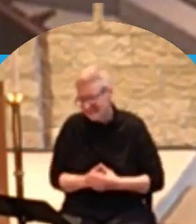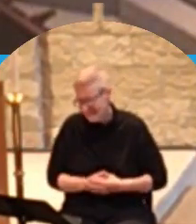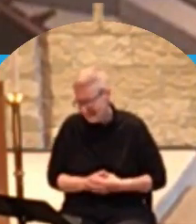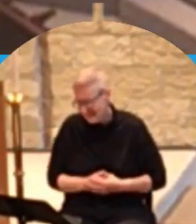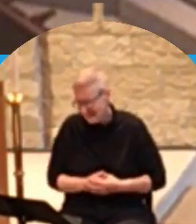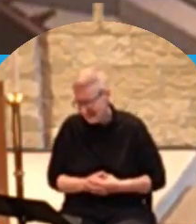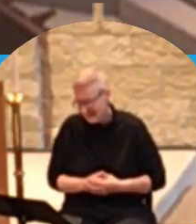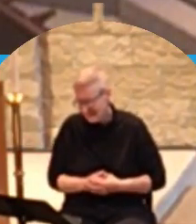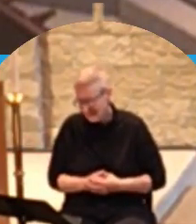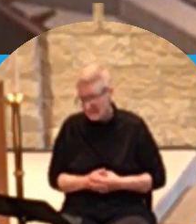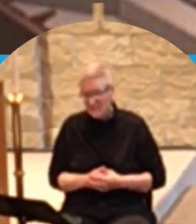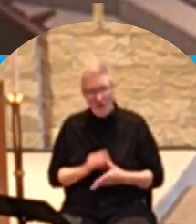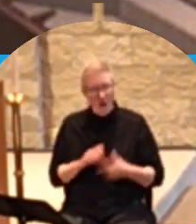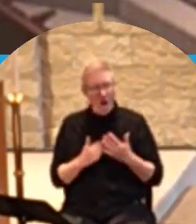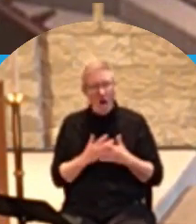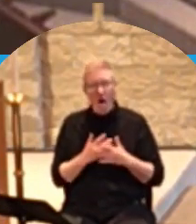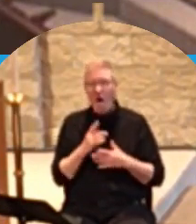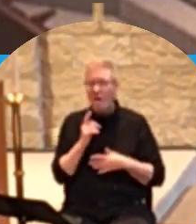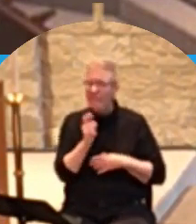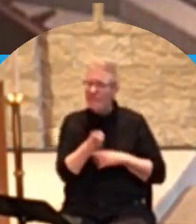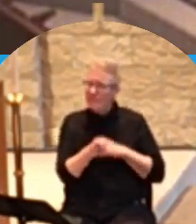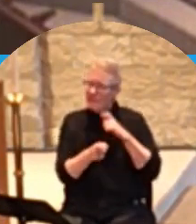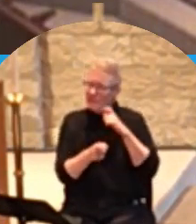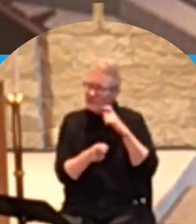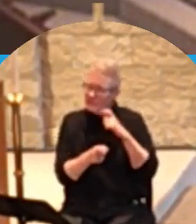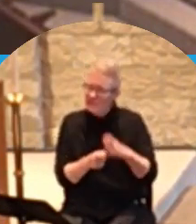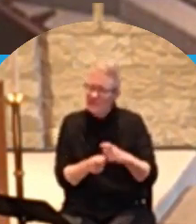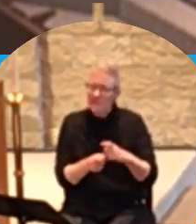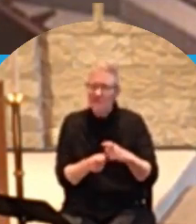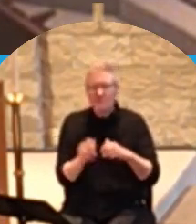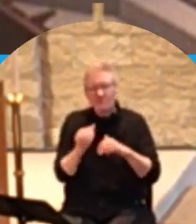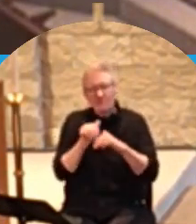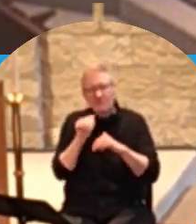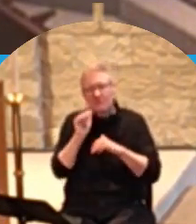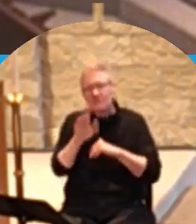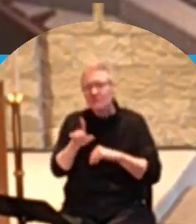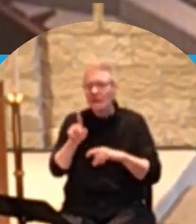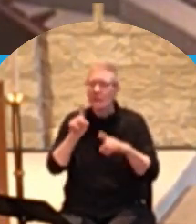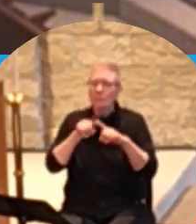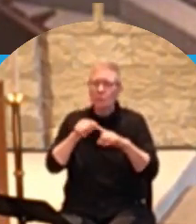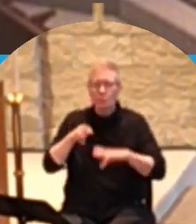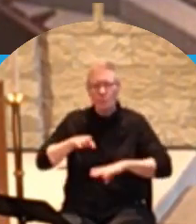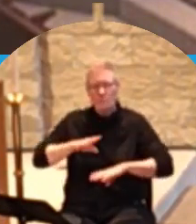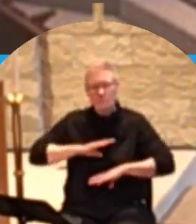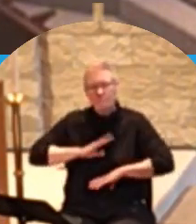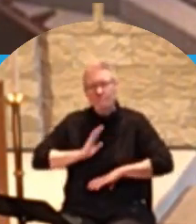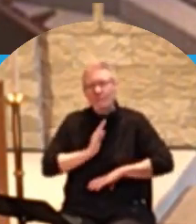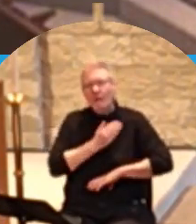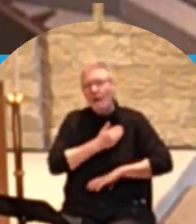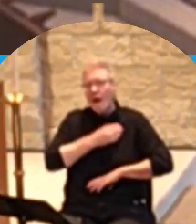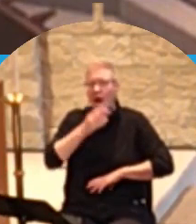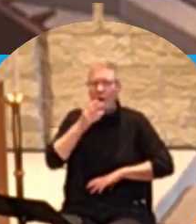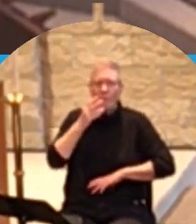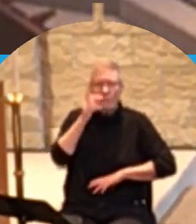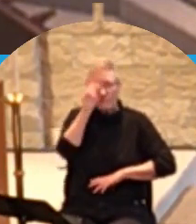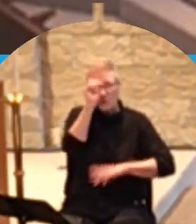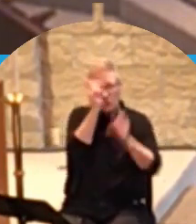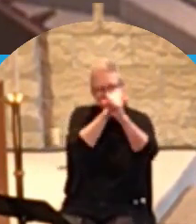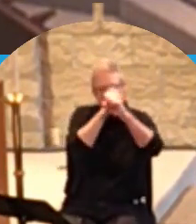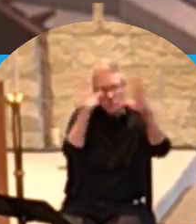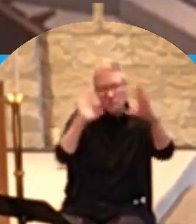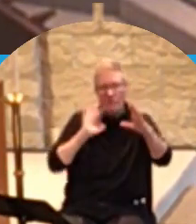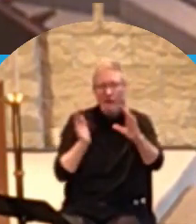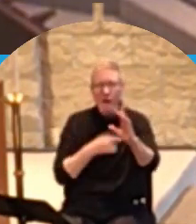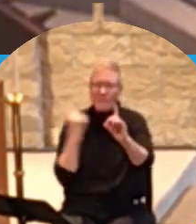We bless all of these gifts, and we truly send them forth to fulfill our vision and mission of a transformed